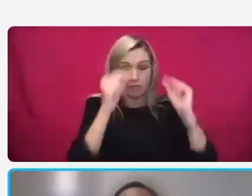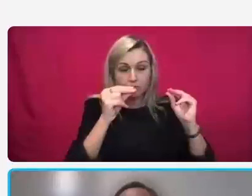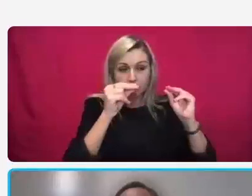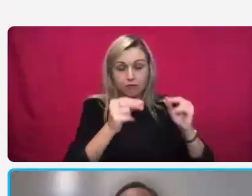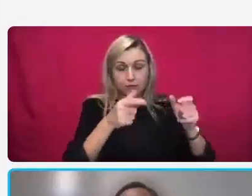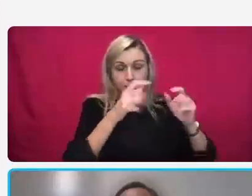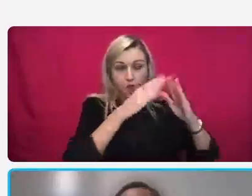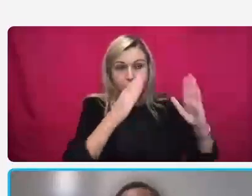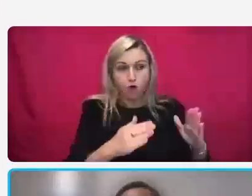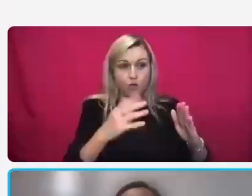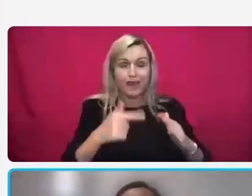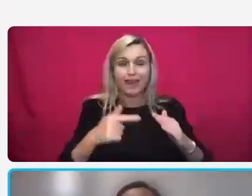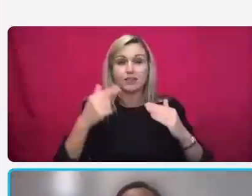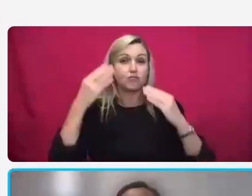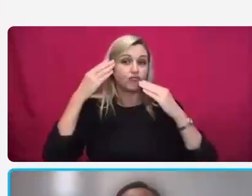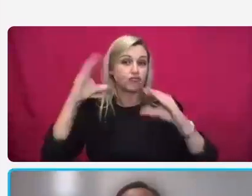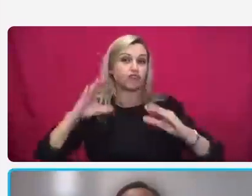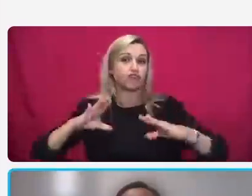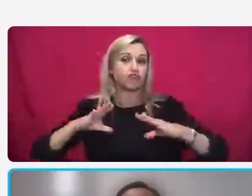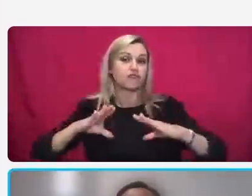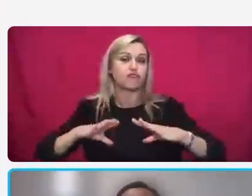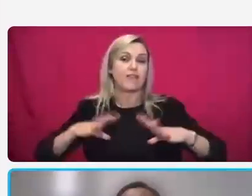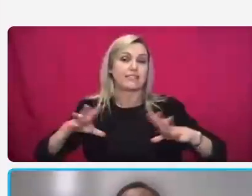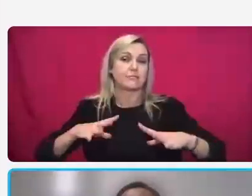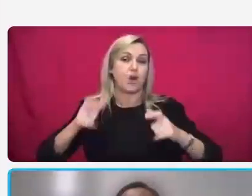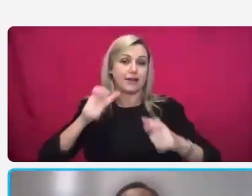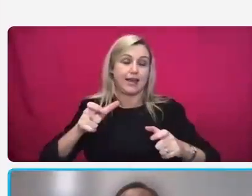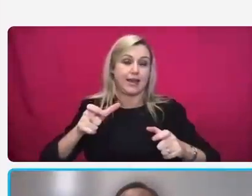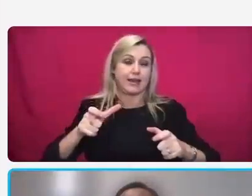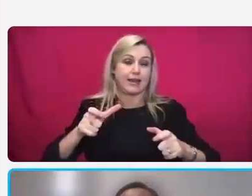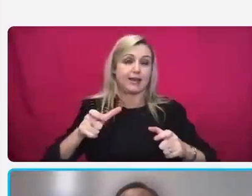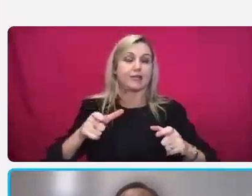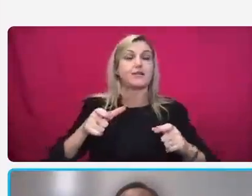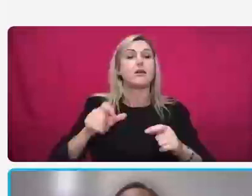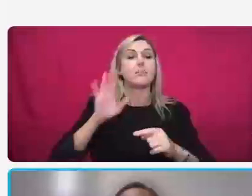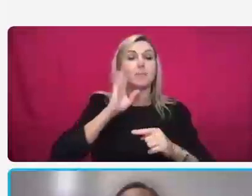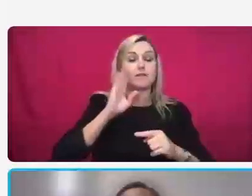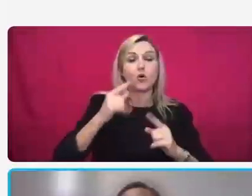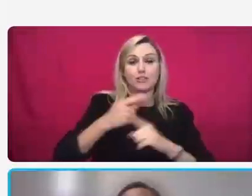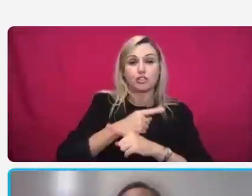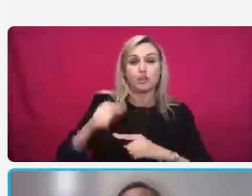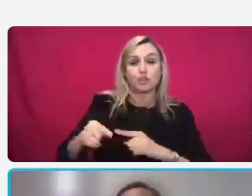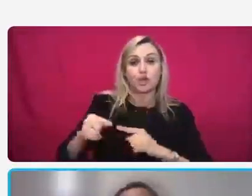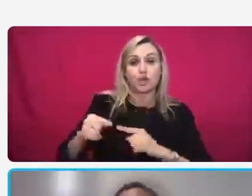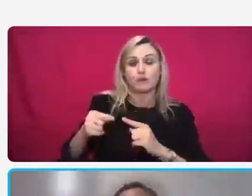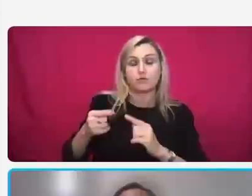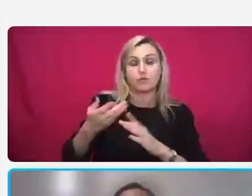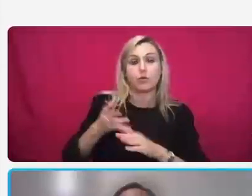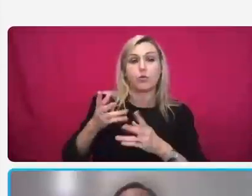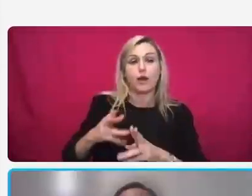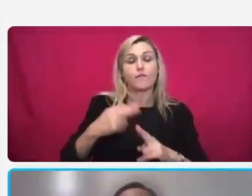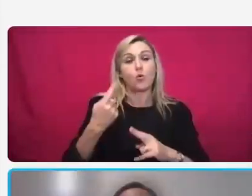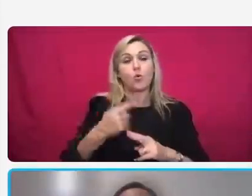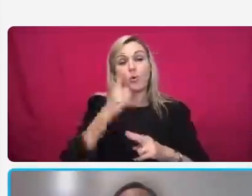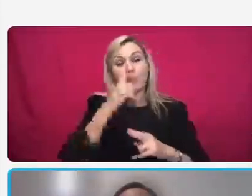and residential respite care. In the lead up to the funding model changes, entry requirements for palliative care